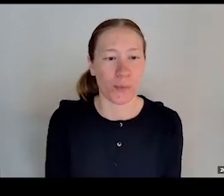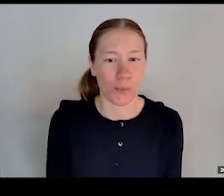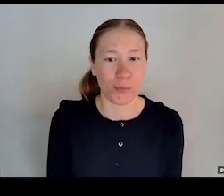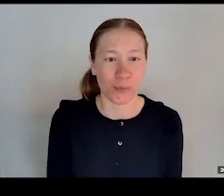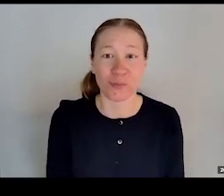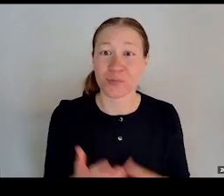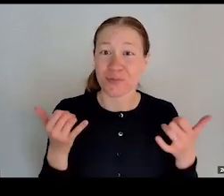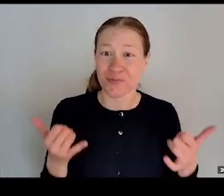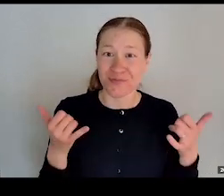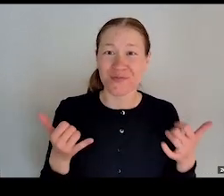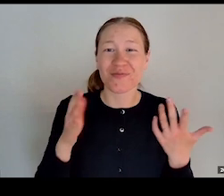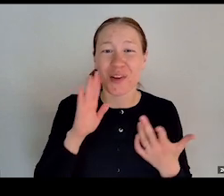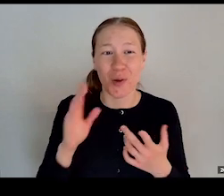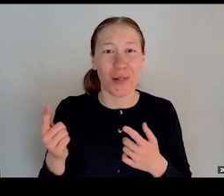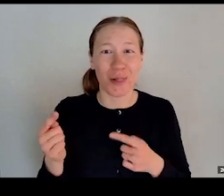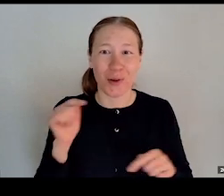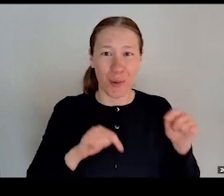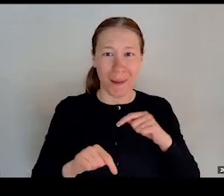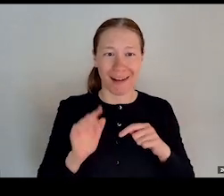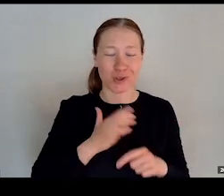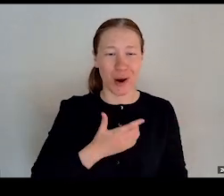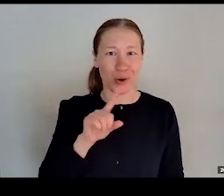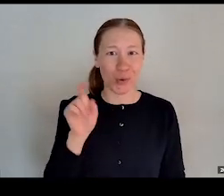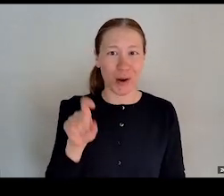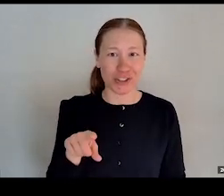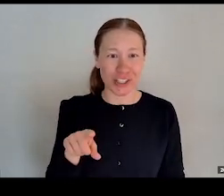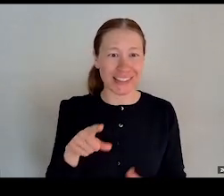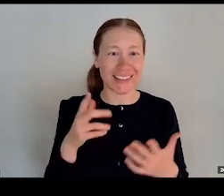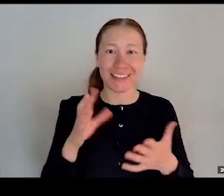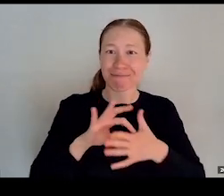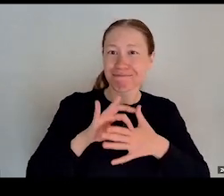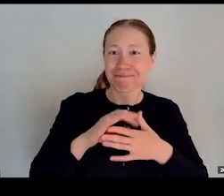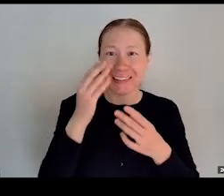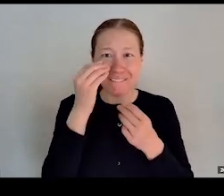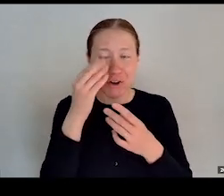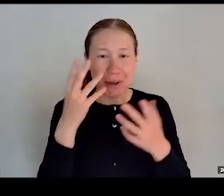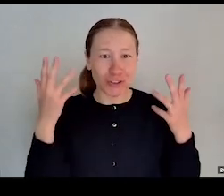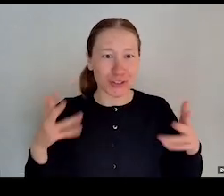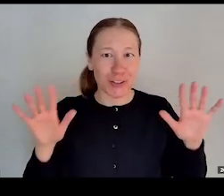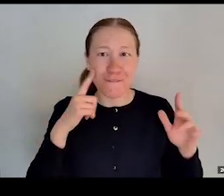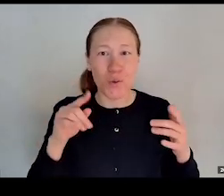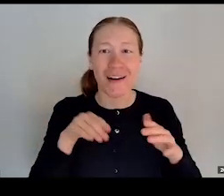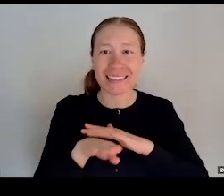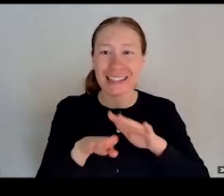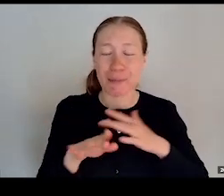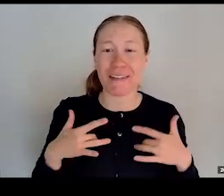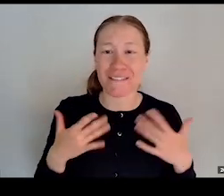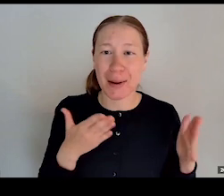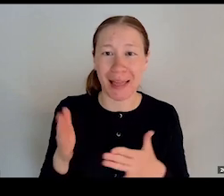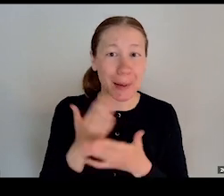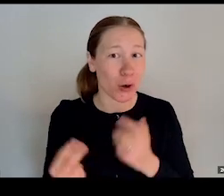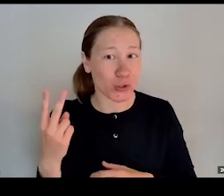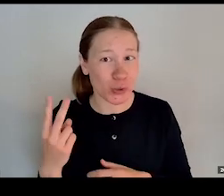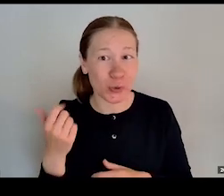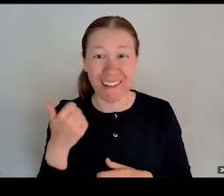So with that, I will go back to our questions slide. That is the end of the content for Accessible Event Planning Part 2. If anyone has